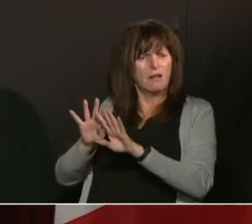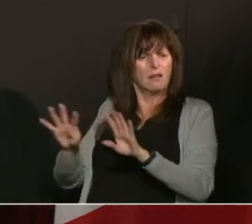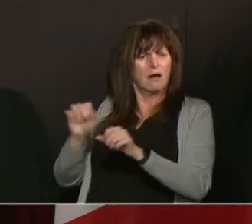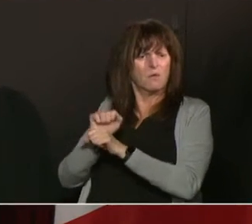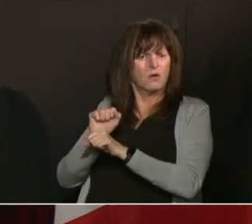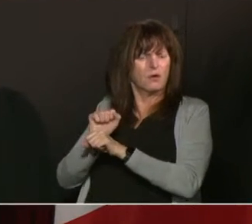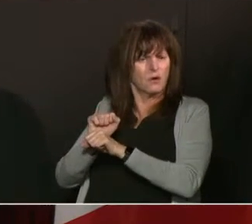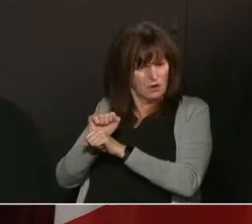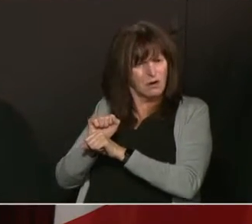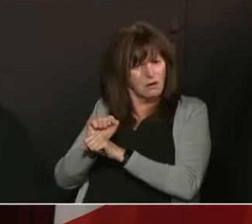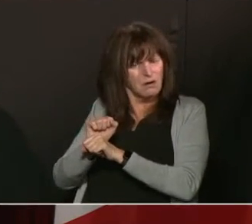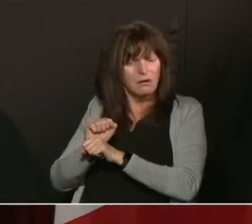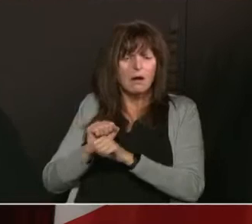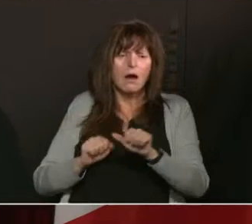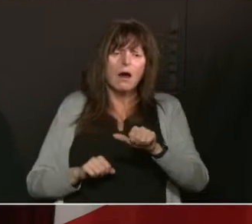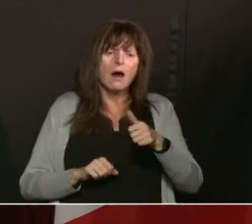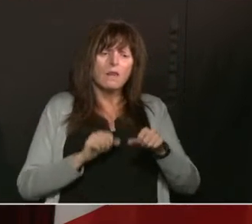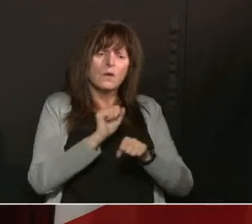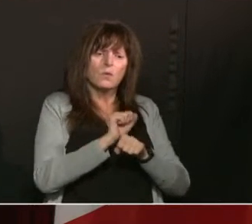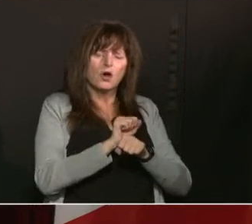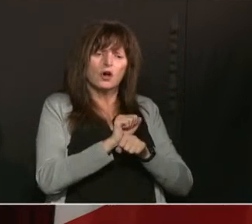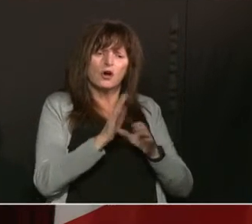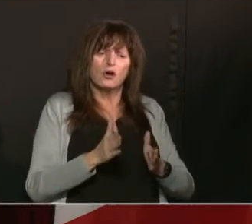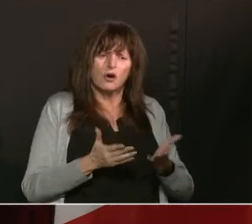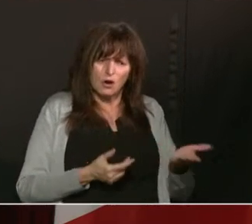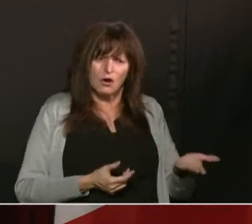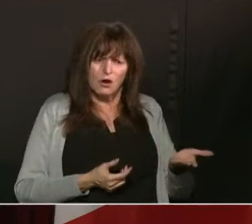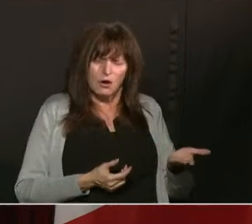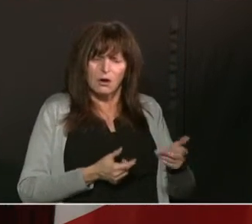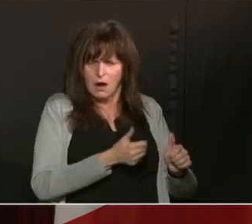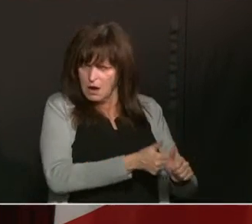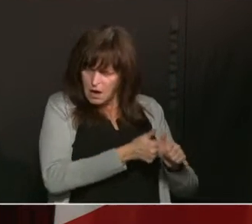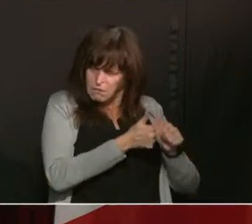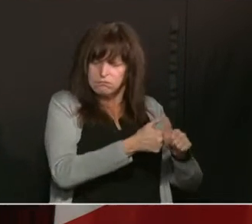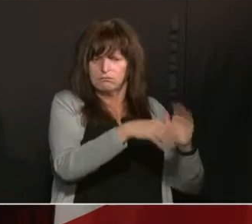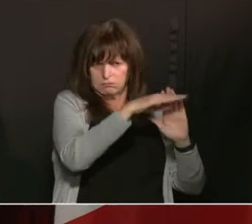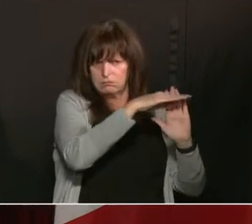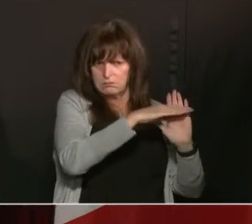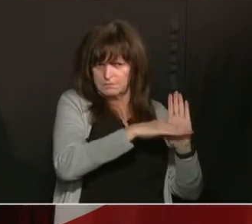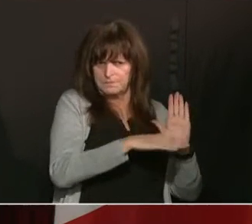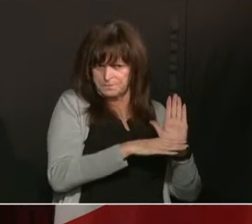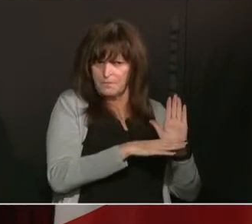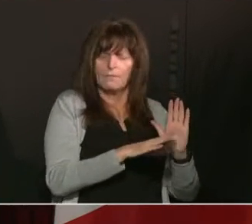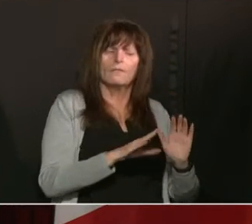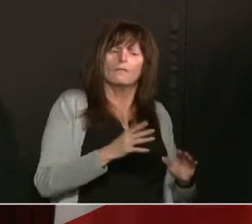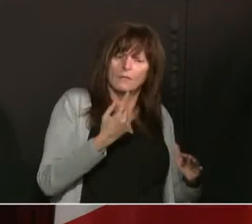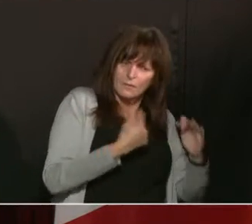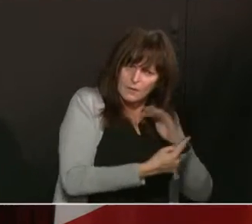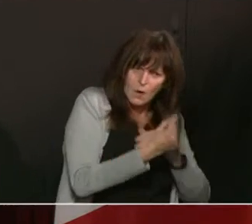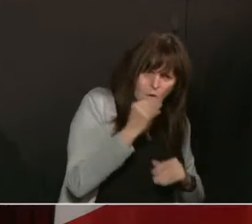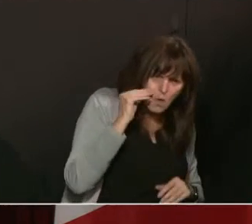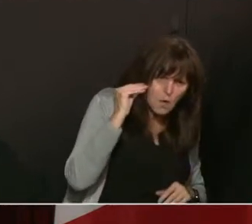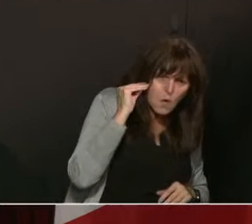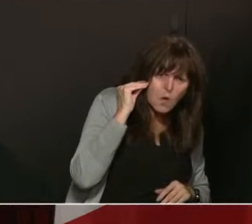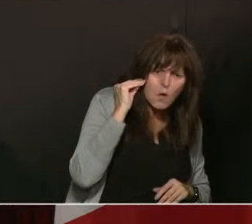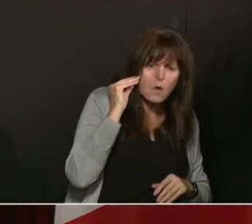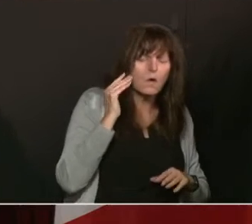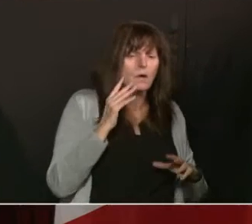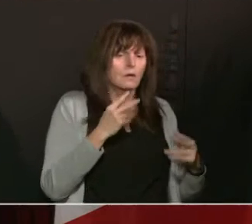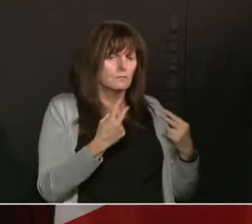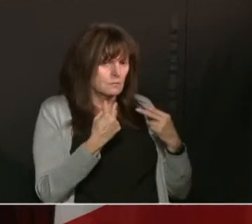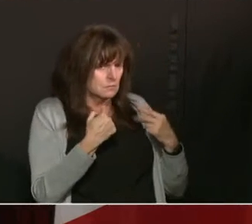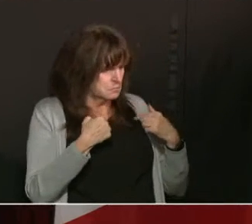non-essential worker in the community would typically have to follow those normal rules of staying off, monitoring for symptoms,